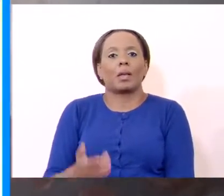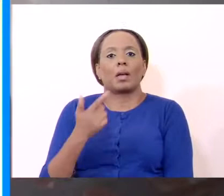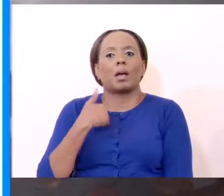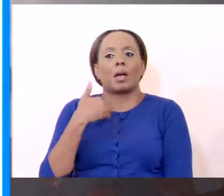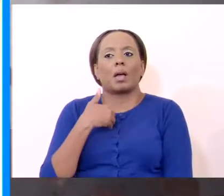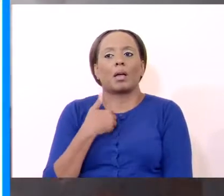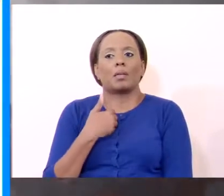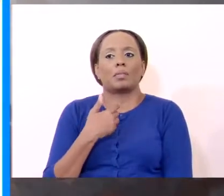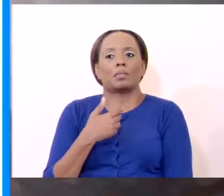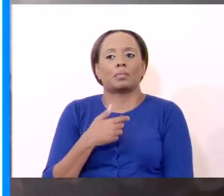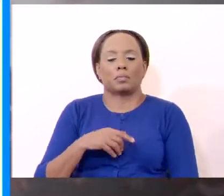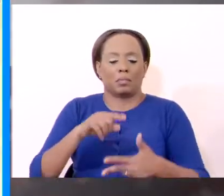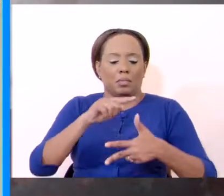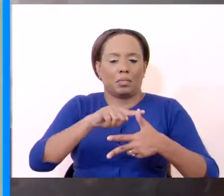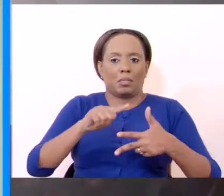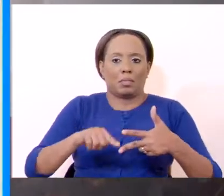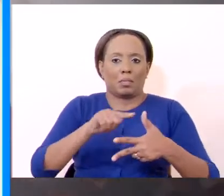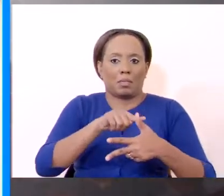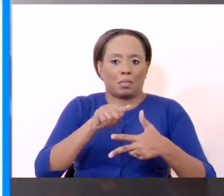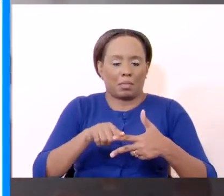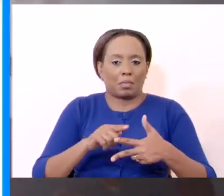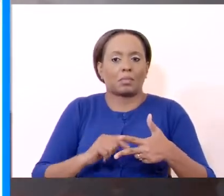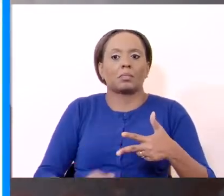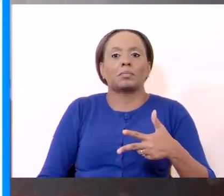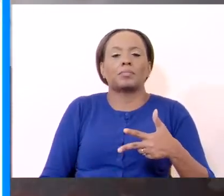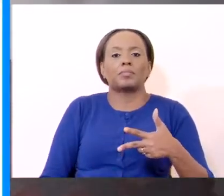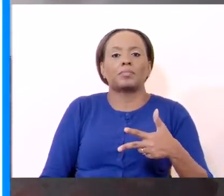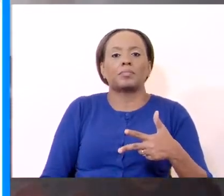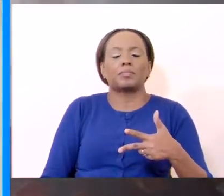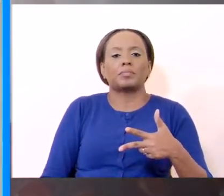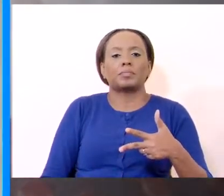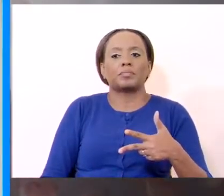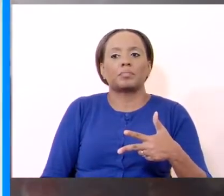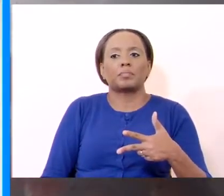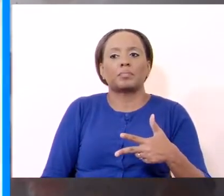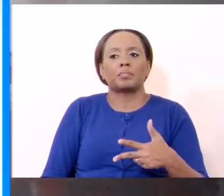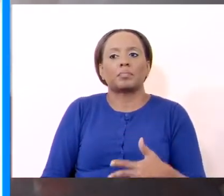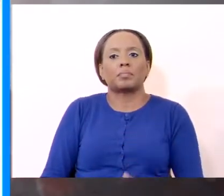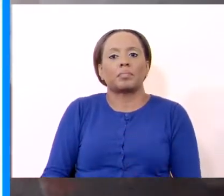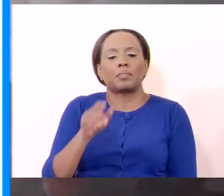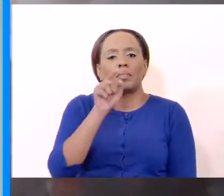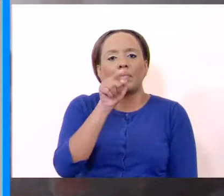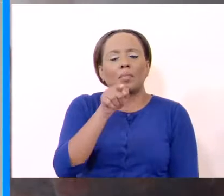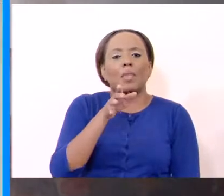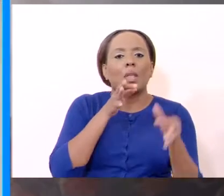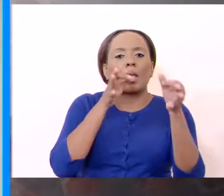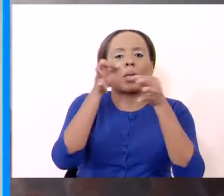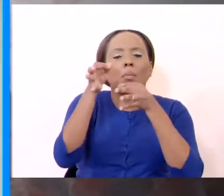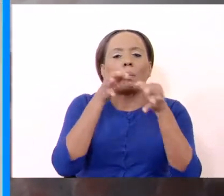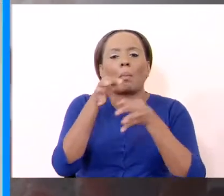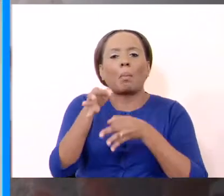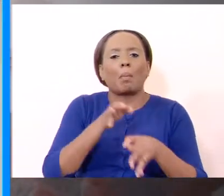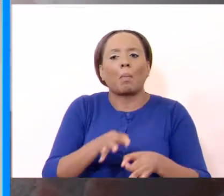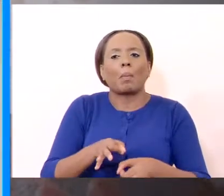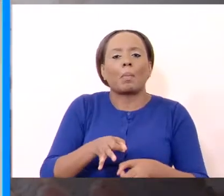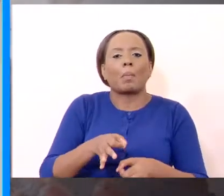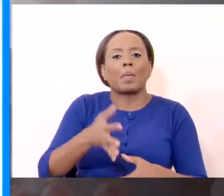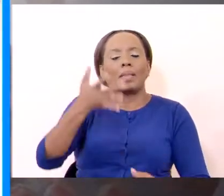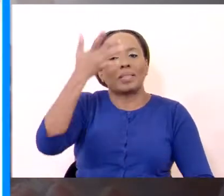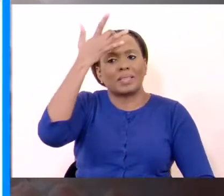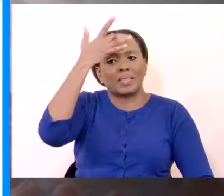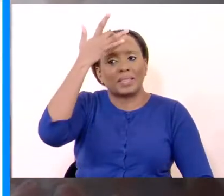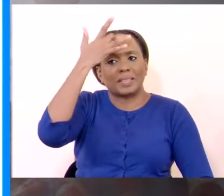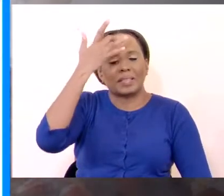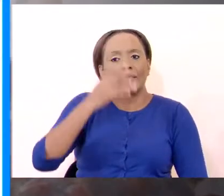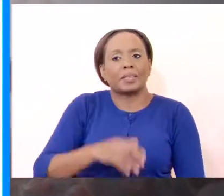so it's both Minister and Dr. Cave. Based on your explanation of the disease, Dr. Cave,